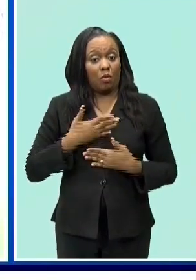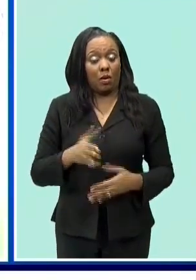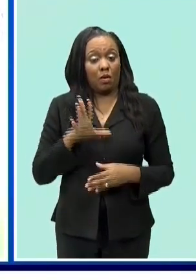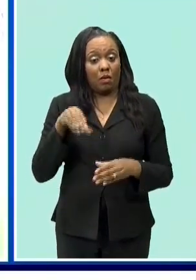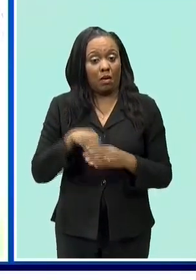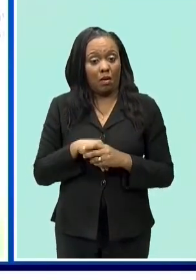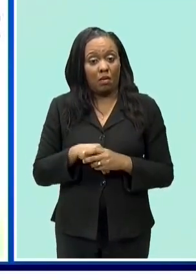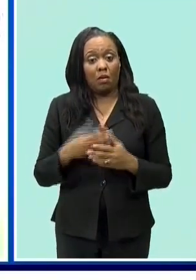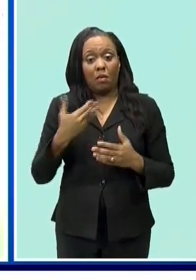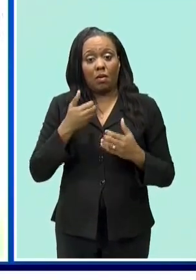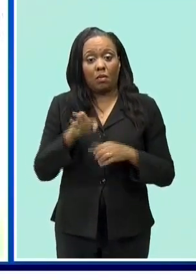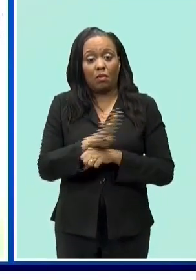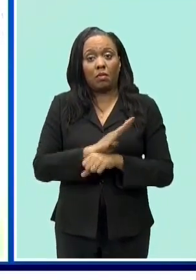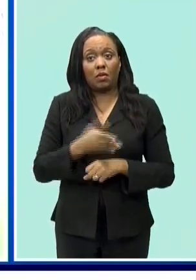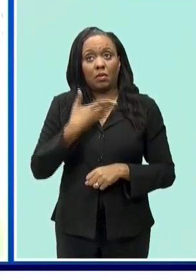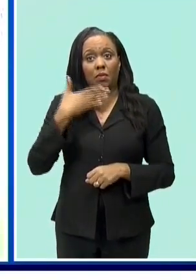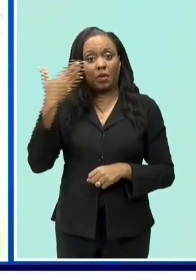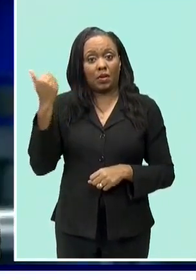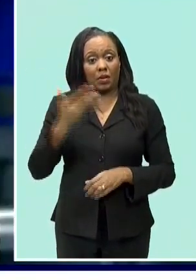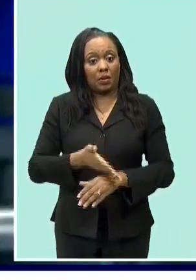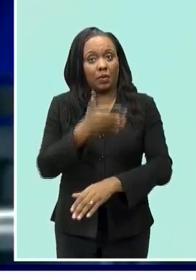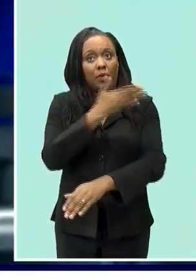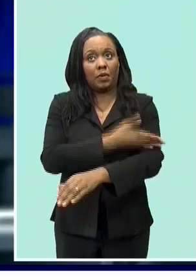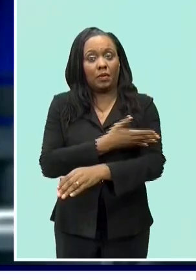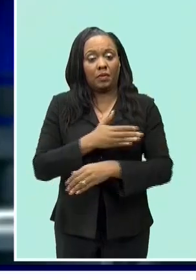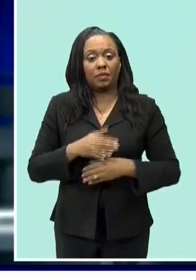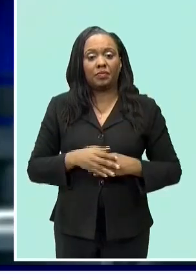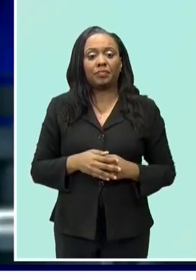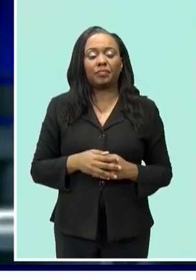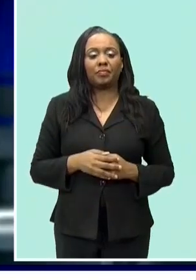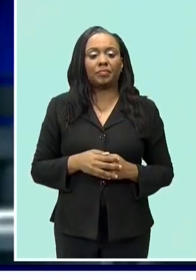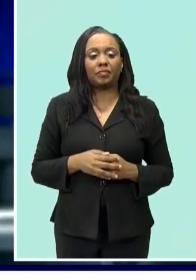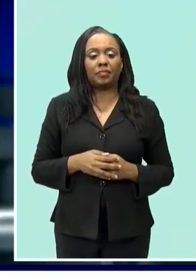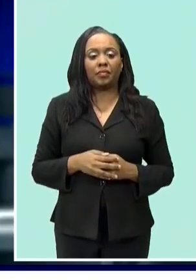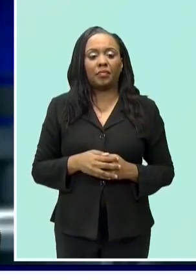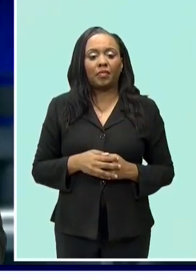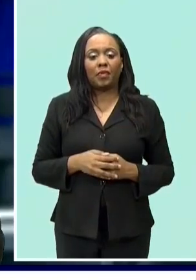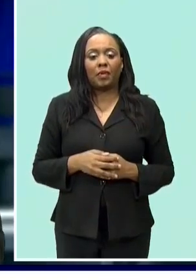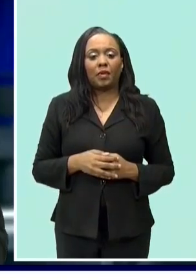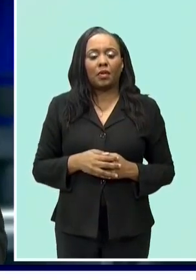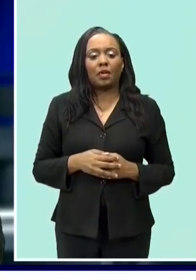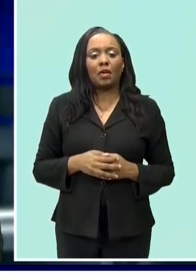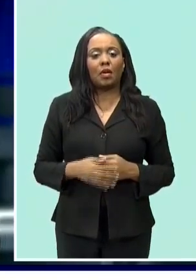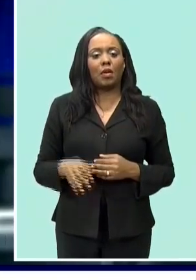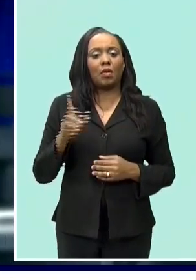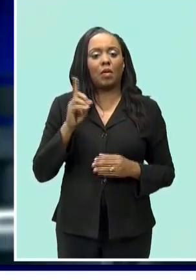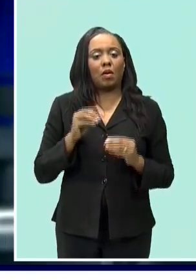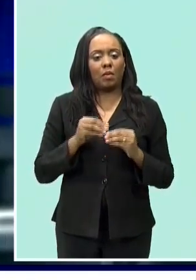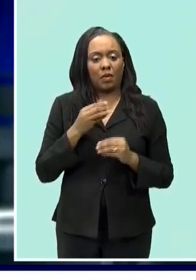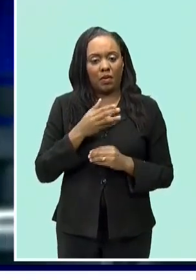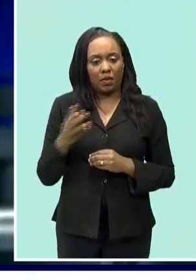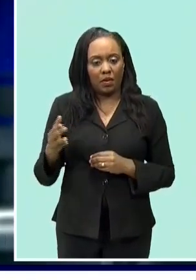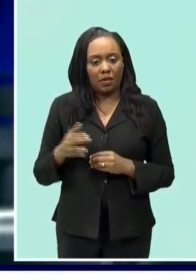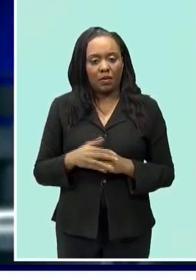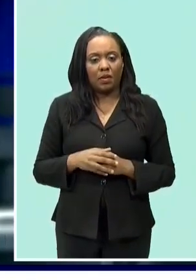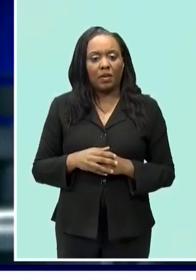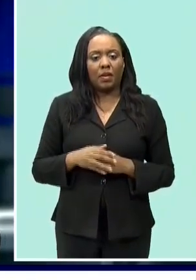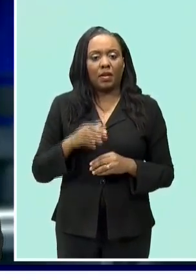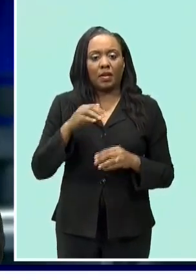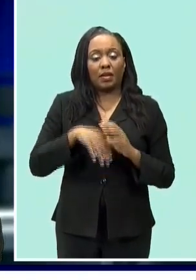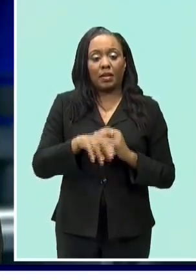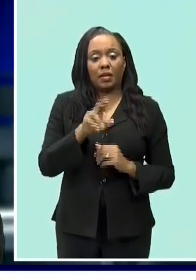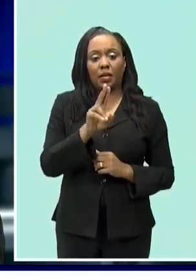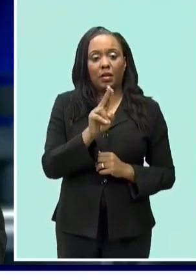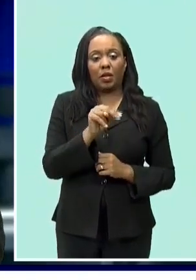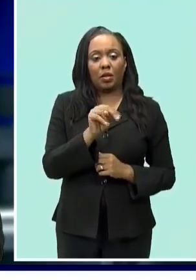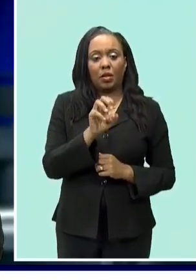try to make Barbados better. Now, Lisa, just one further point to make about that particular outpost in the New Orleans Chapman